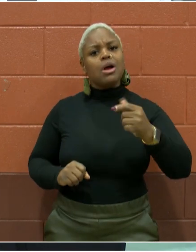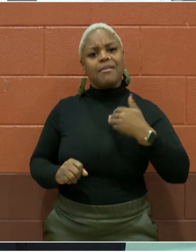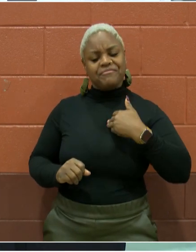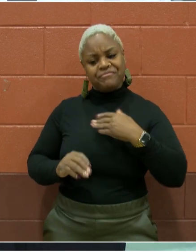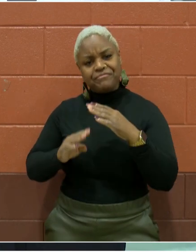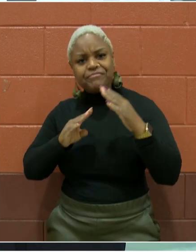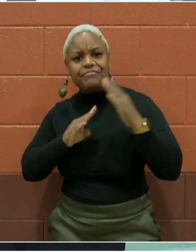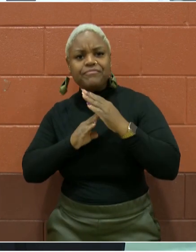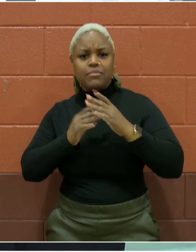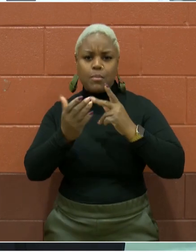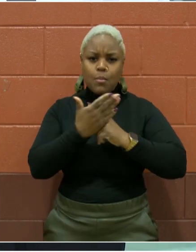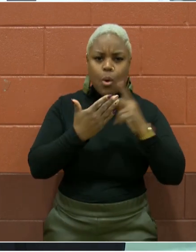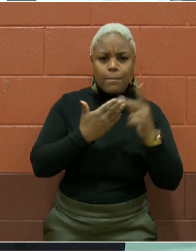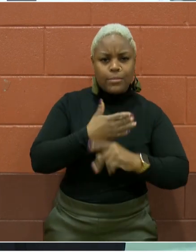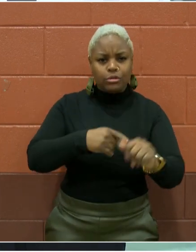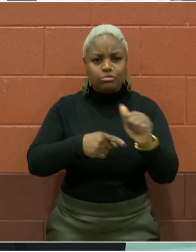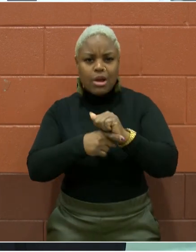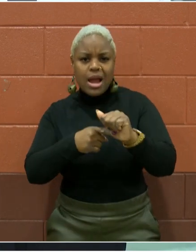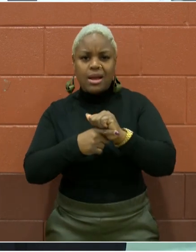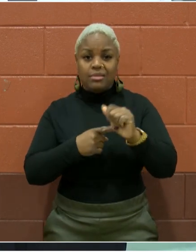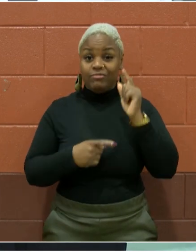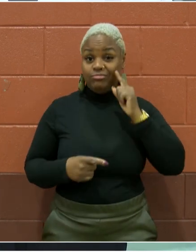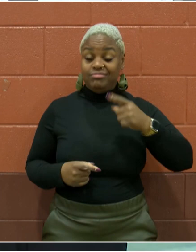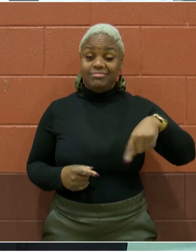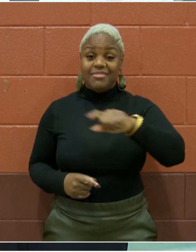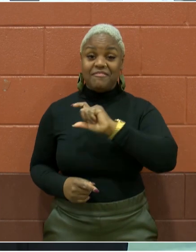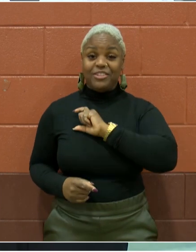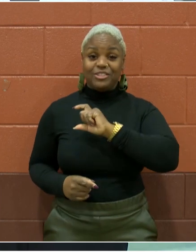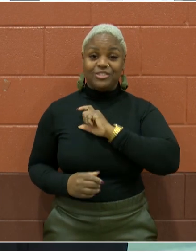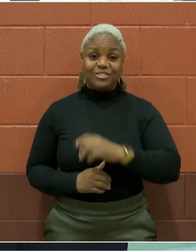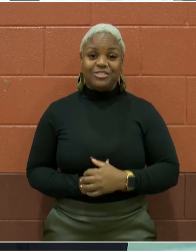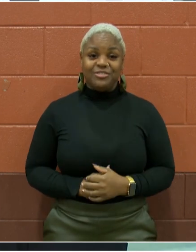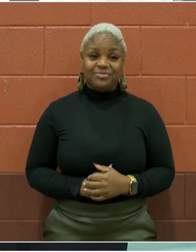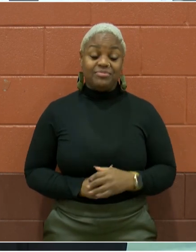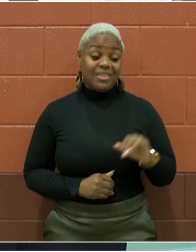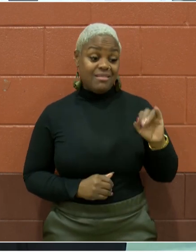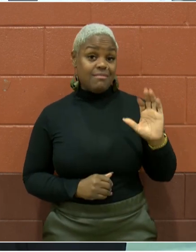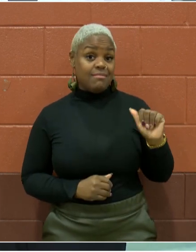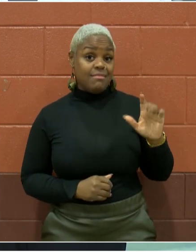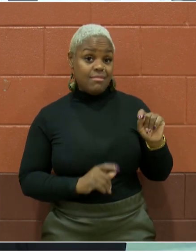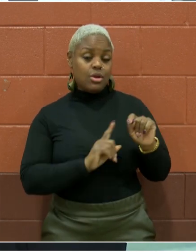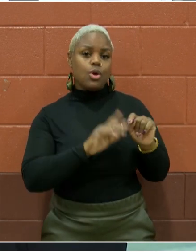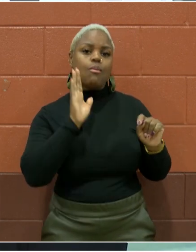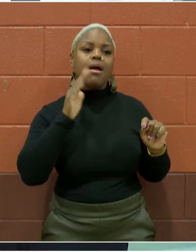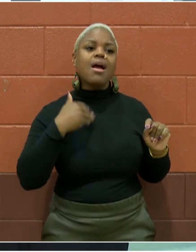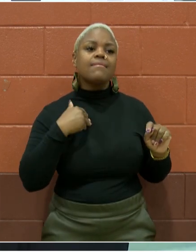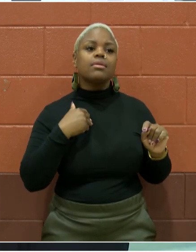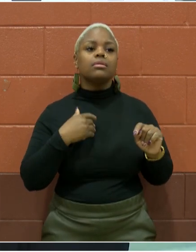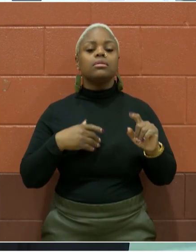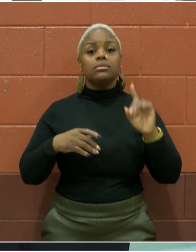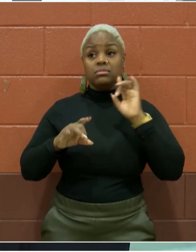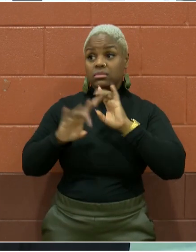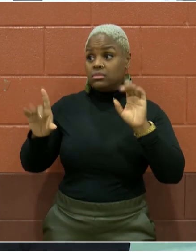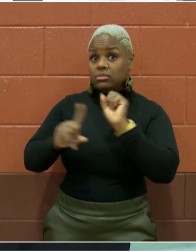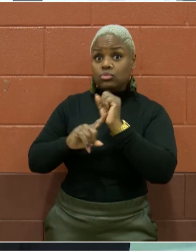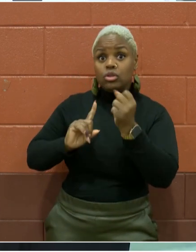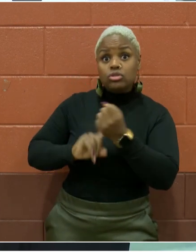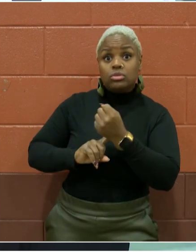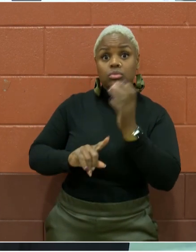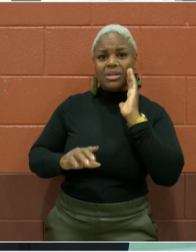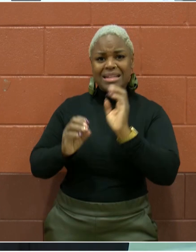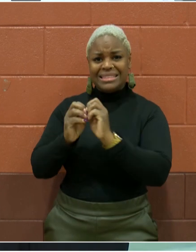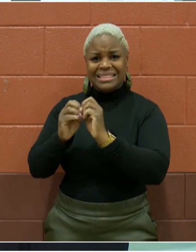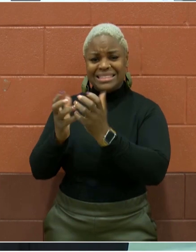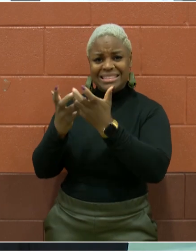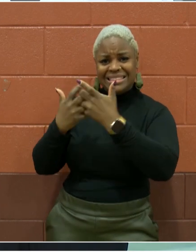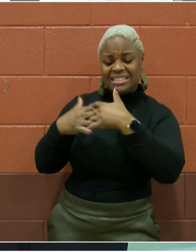their training. The ICAT training is focused on diffusing situations involving persons in crisis. Between 2022